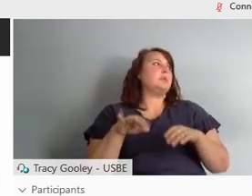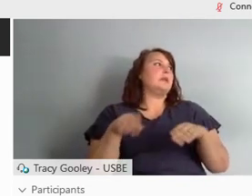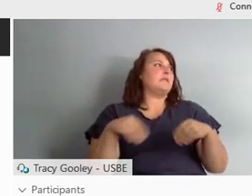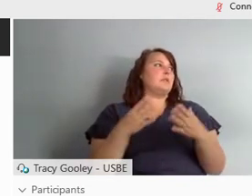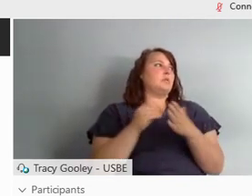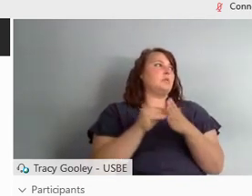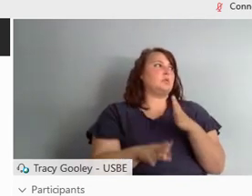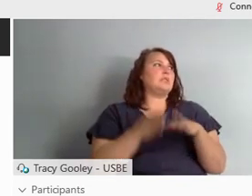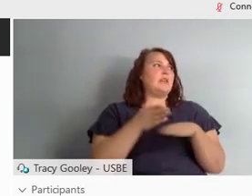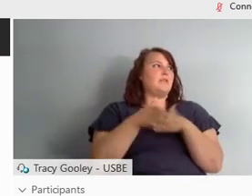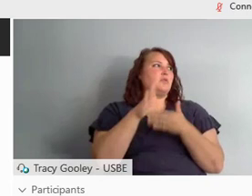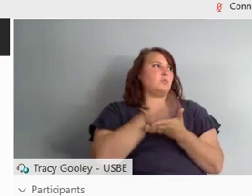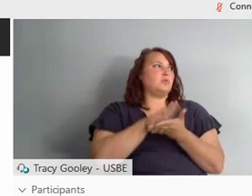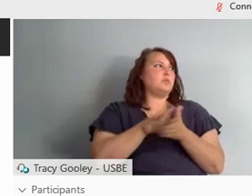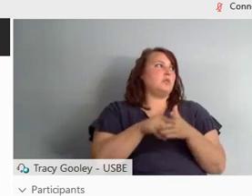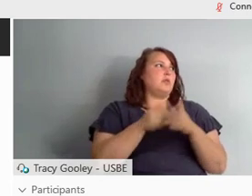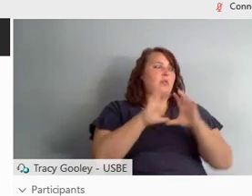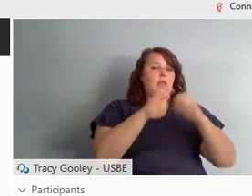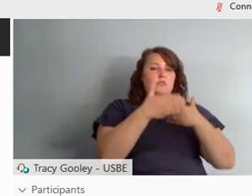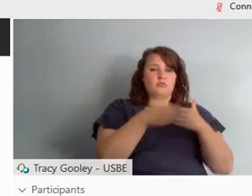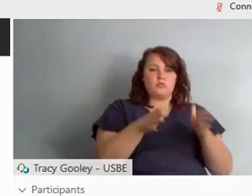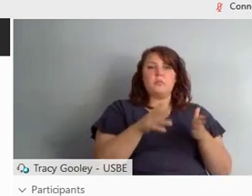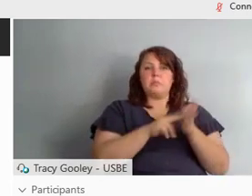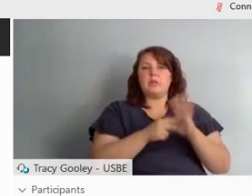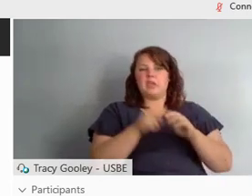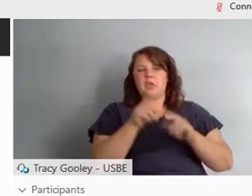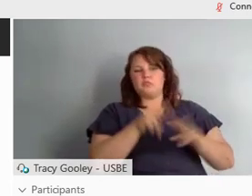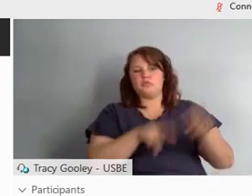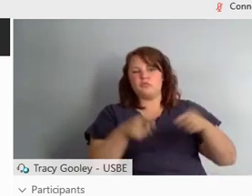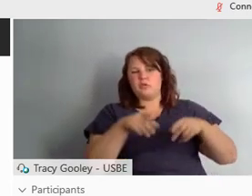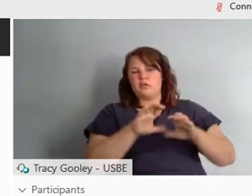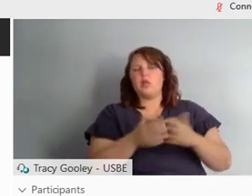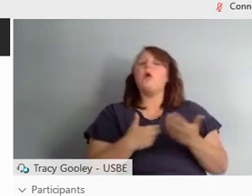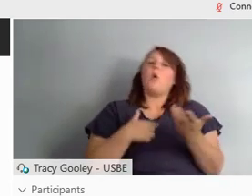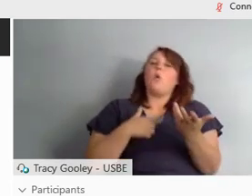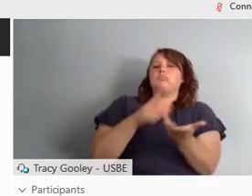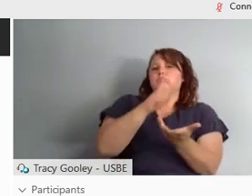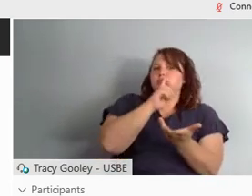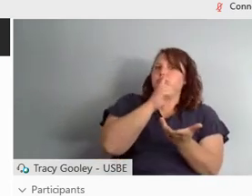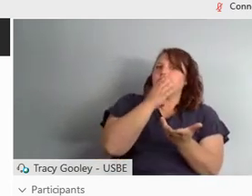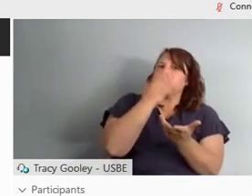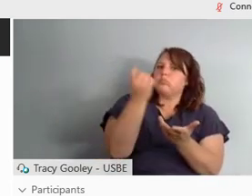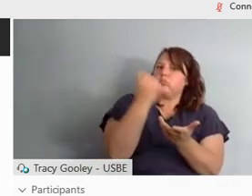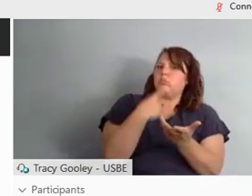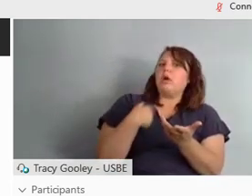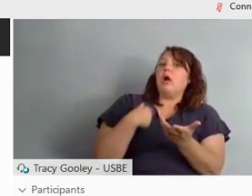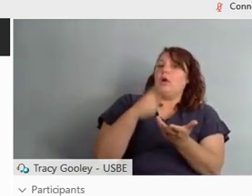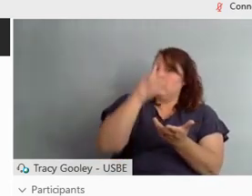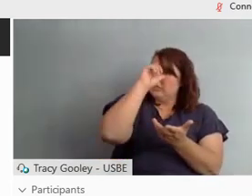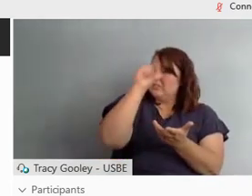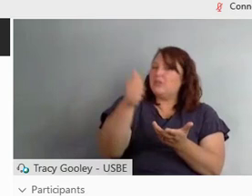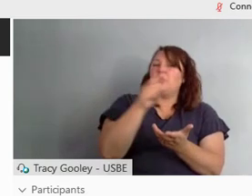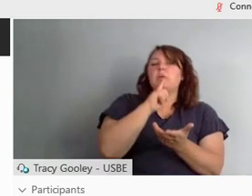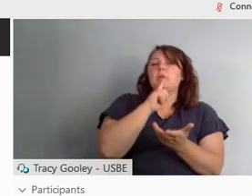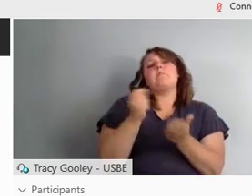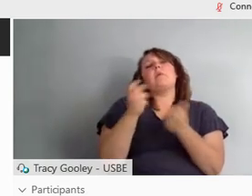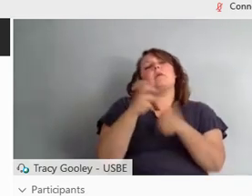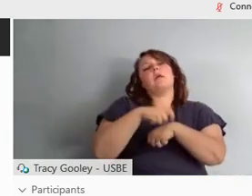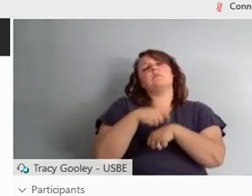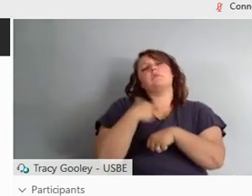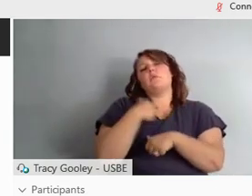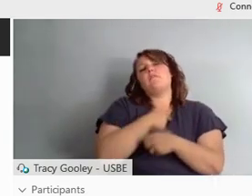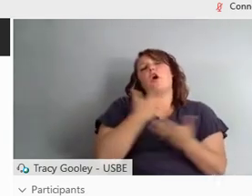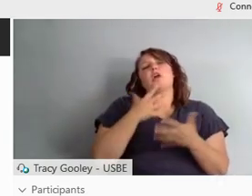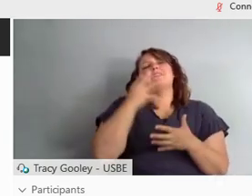It's totally up to you. So you determine, you know, typically a lot of times we've had these kids for a couple years.